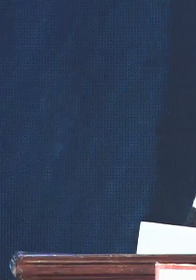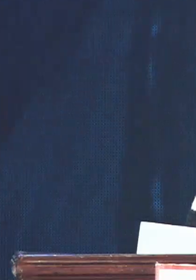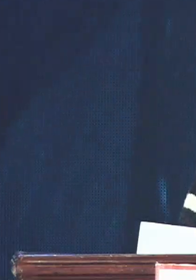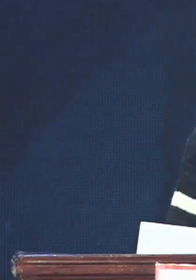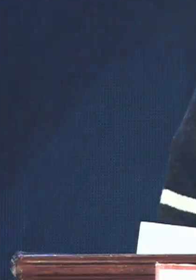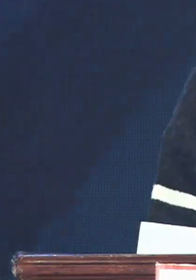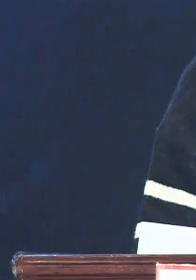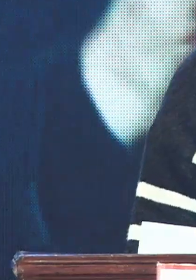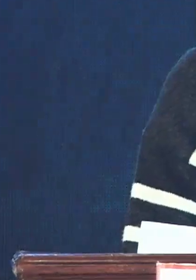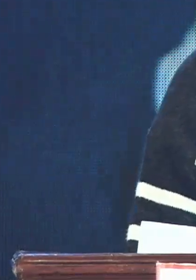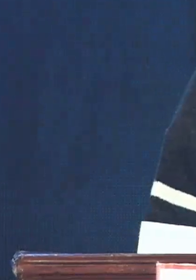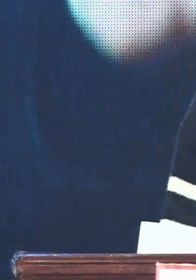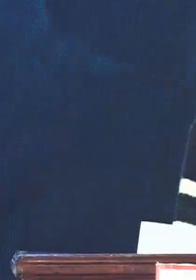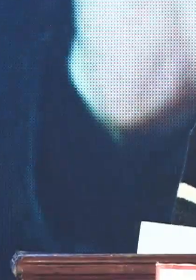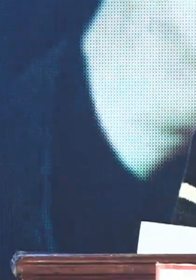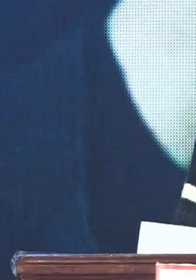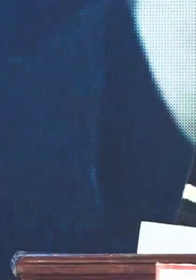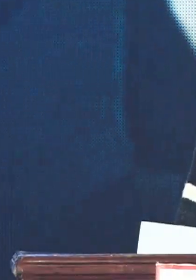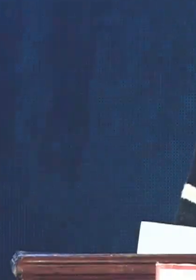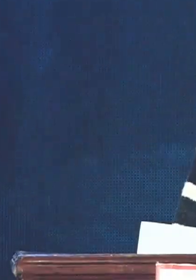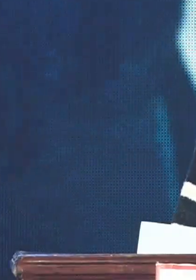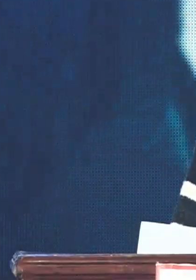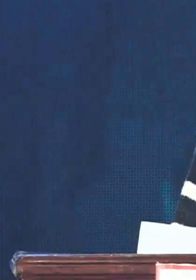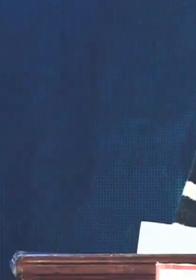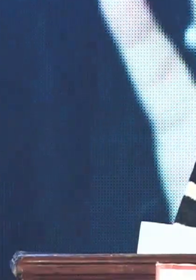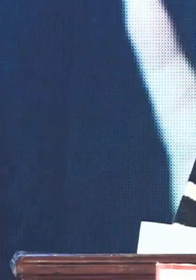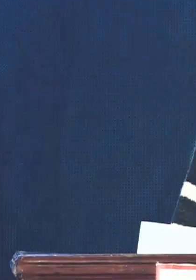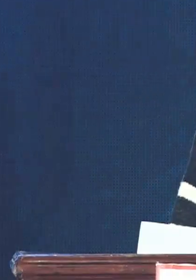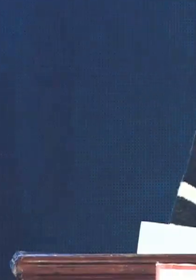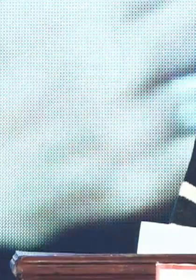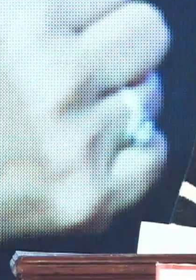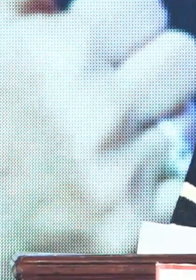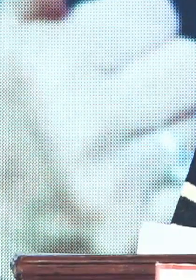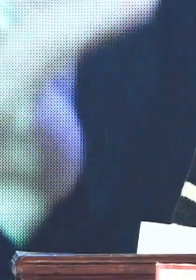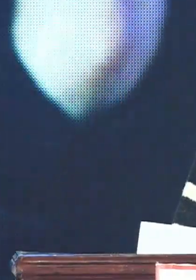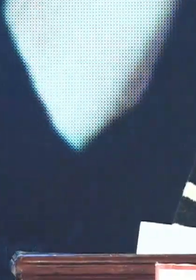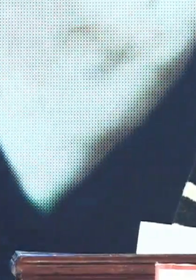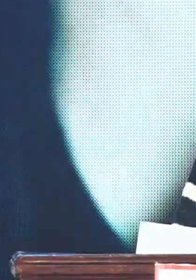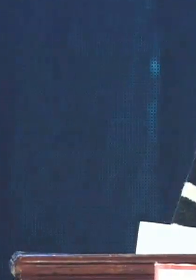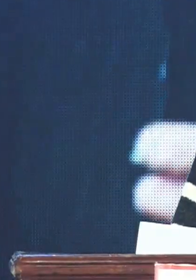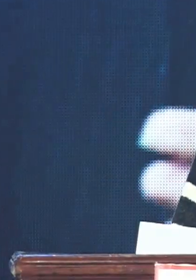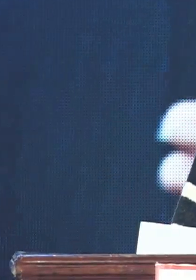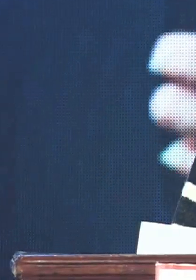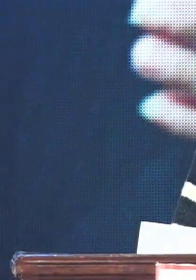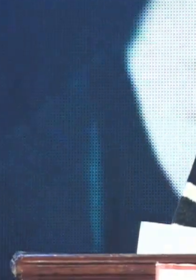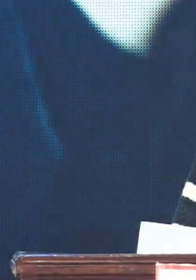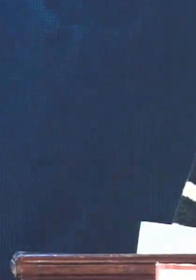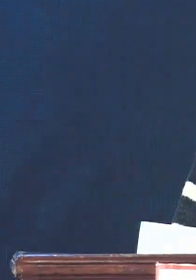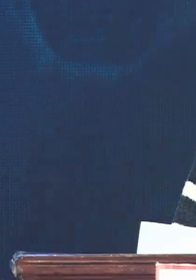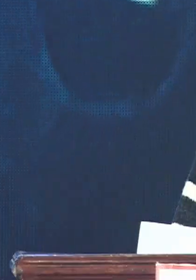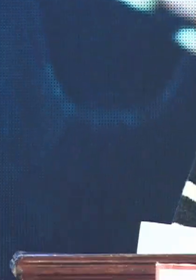Thank you, Valeria, for sharing your incredible work and how visual representation of menstruation and menstrual blood